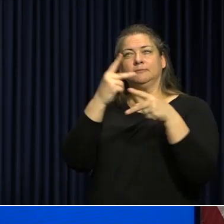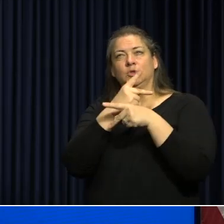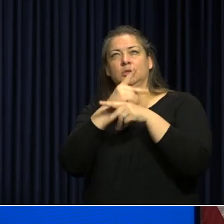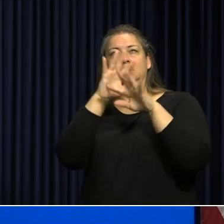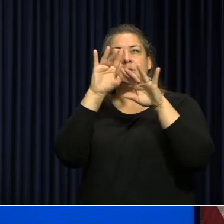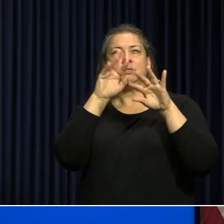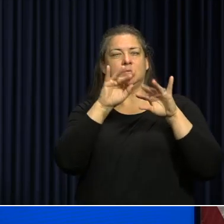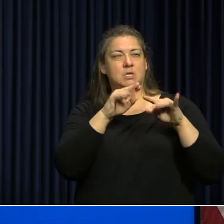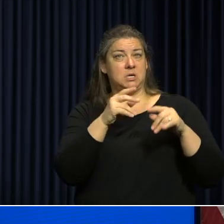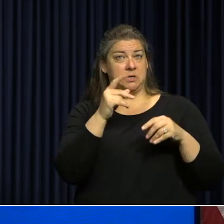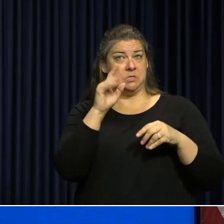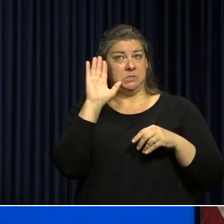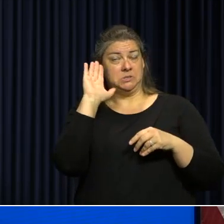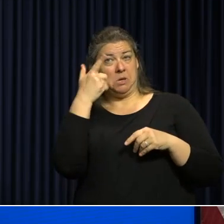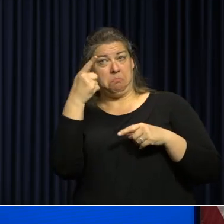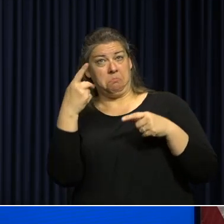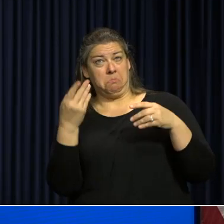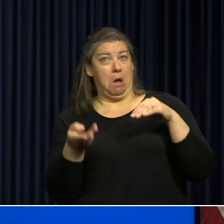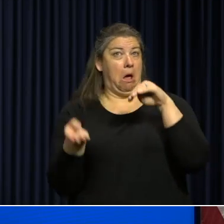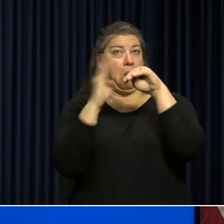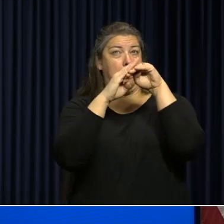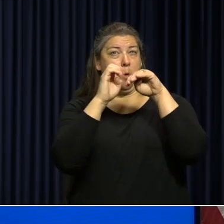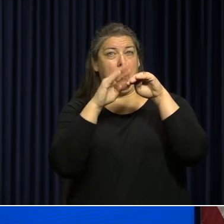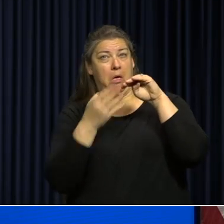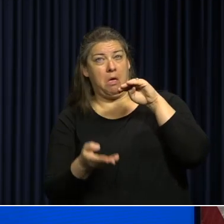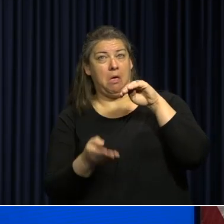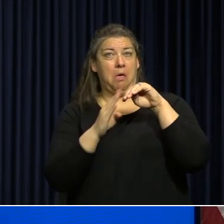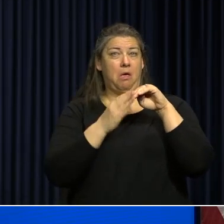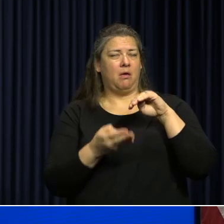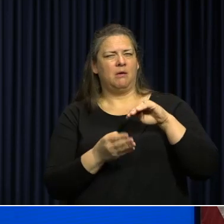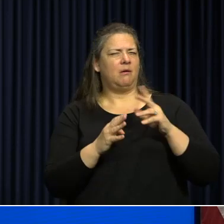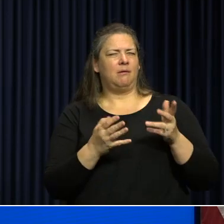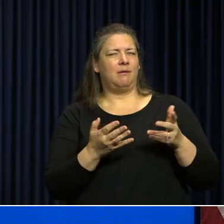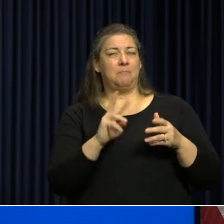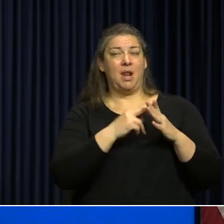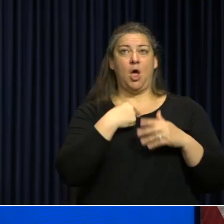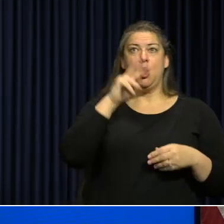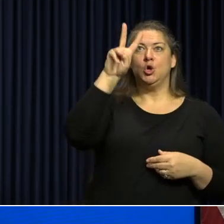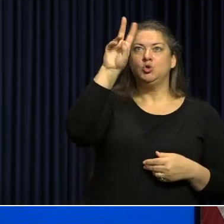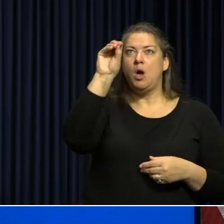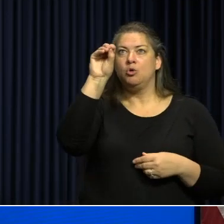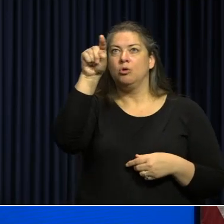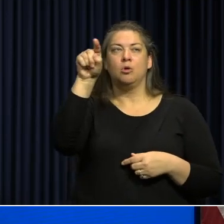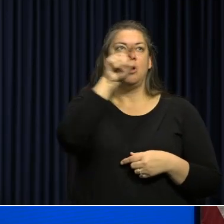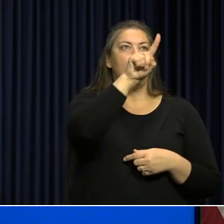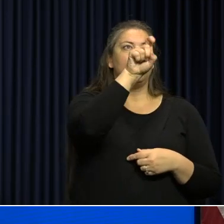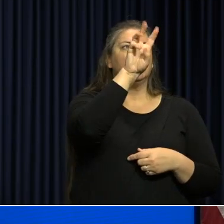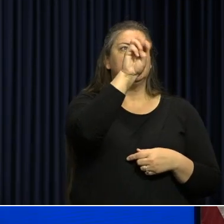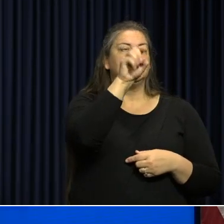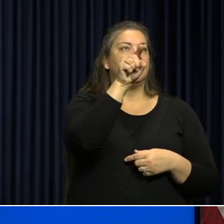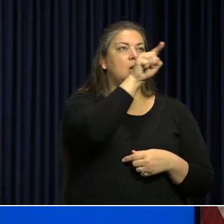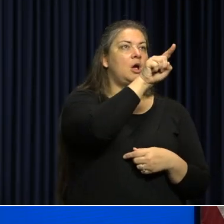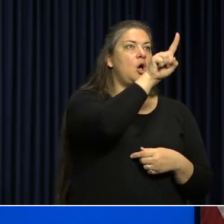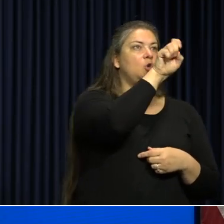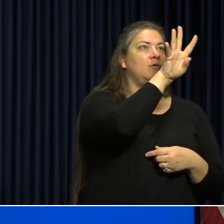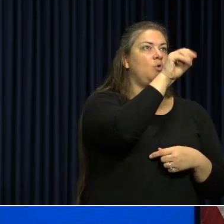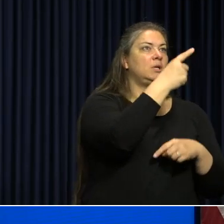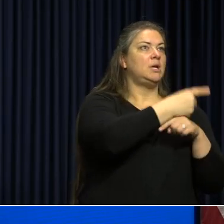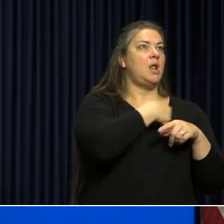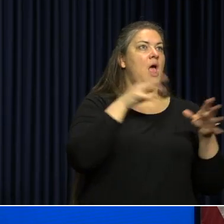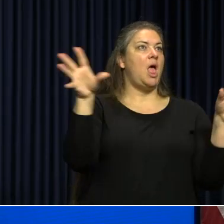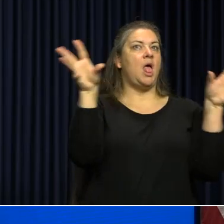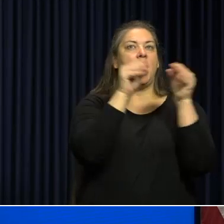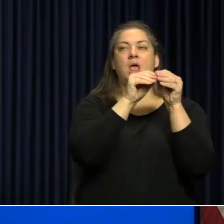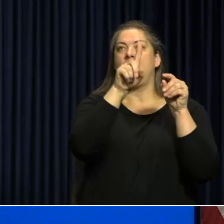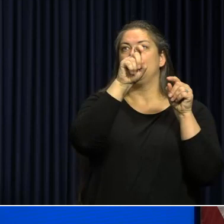with Dr. Stack looking at it. But again, it's not that we have 200 one day and 160 the next, 140 the next, and 100 the